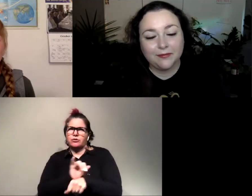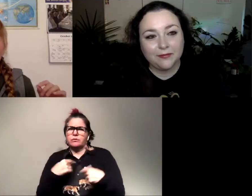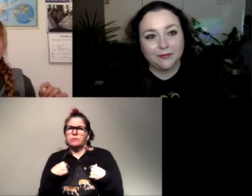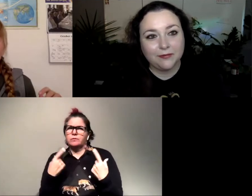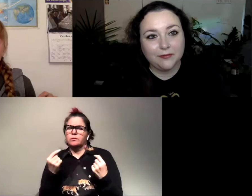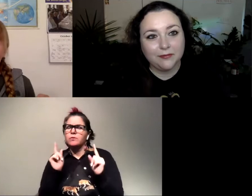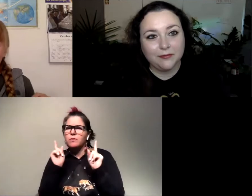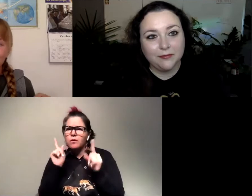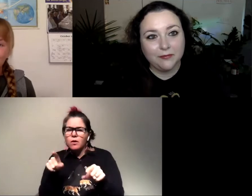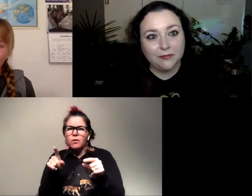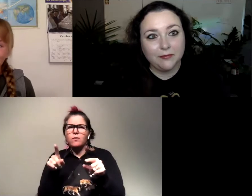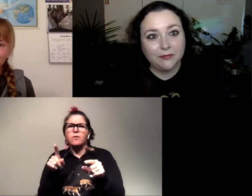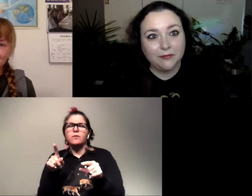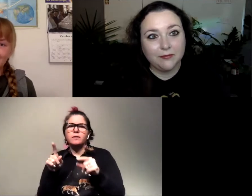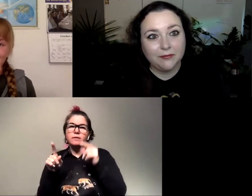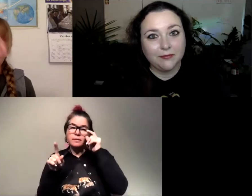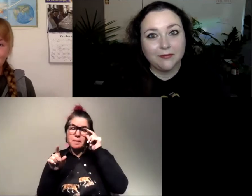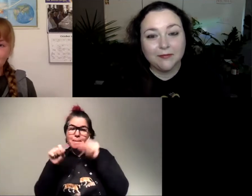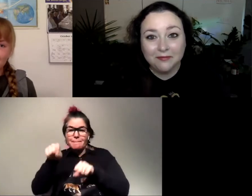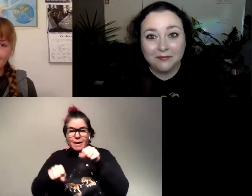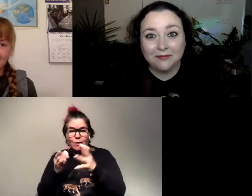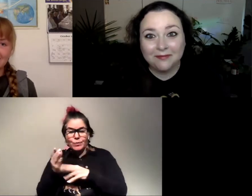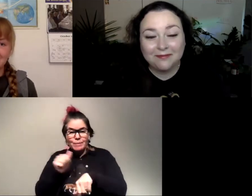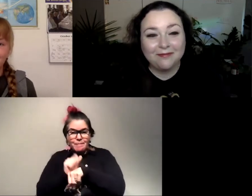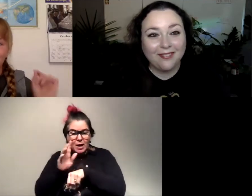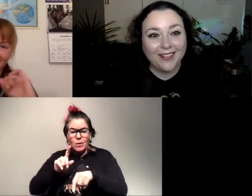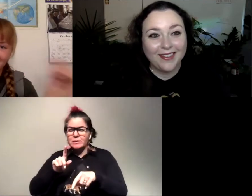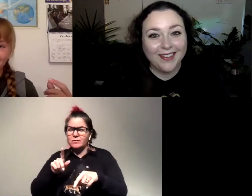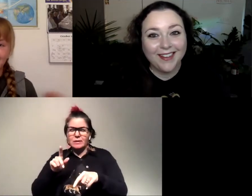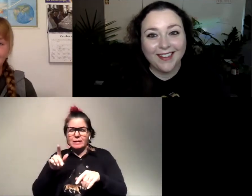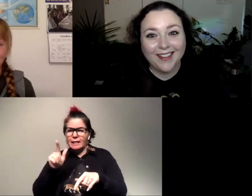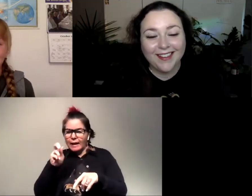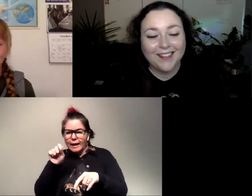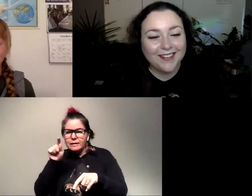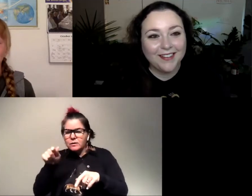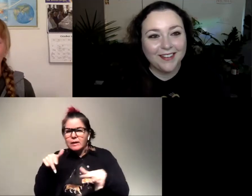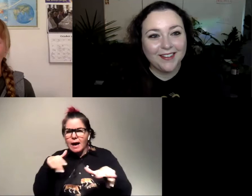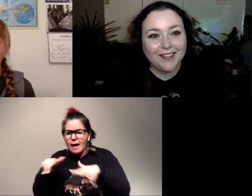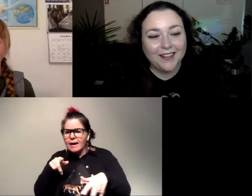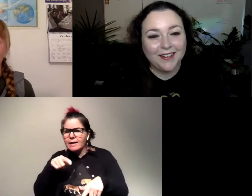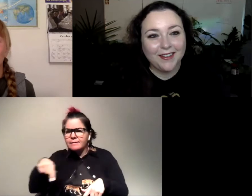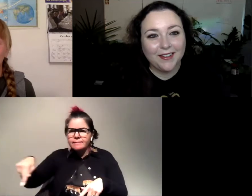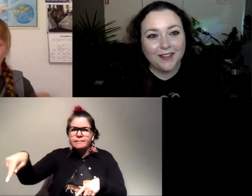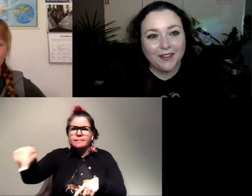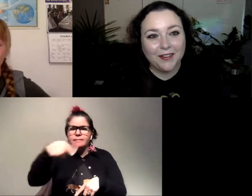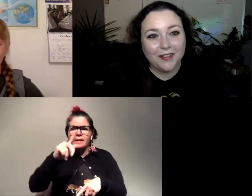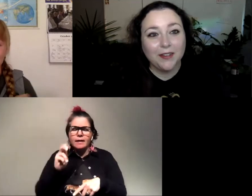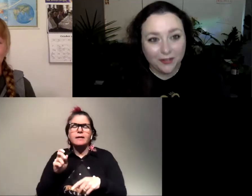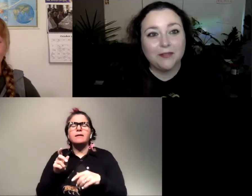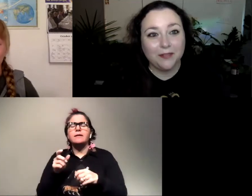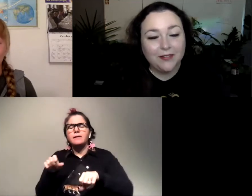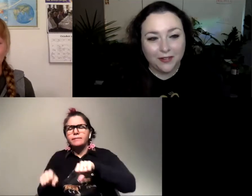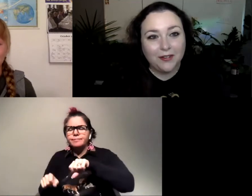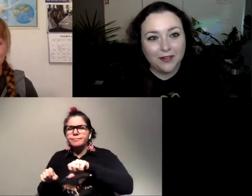would bike through the mountains to these remote lakes, and then we would hike around the lake and go out in a canoe, spend most of the day